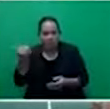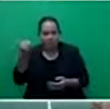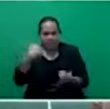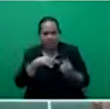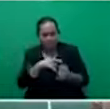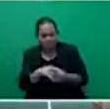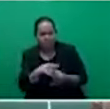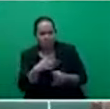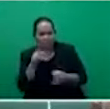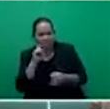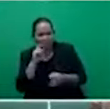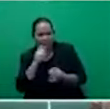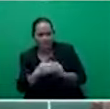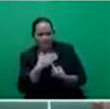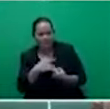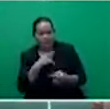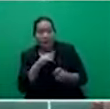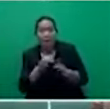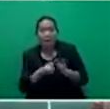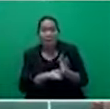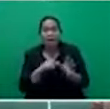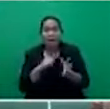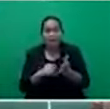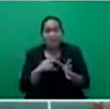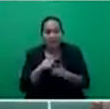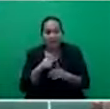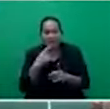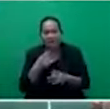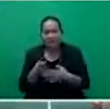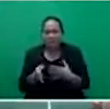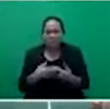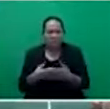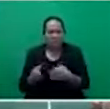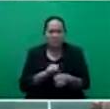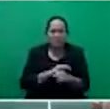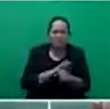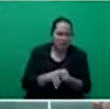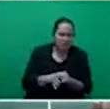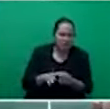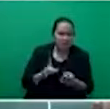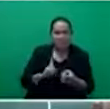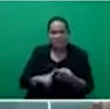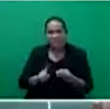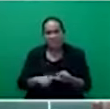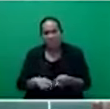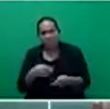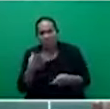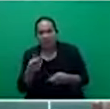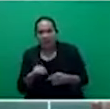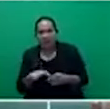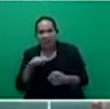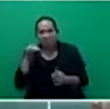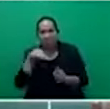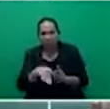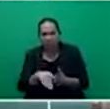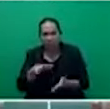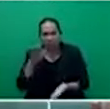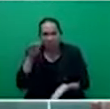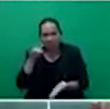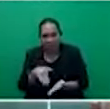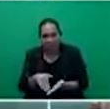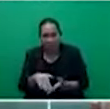of that. Honourable Prasad said, no matter what, pandemic or whatever, he said, you still had a contraction. So, in